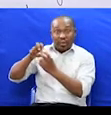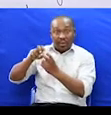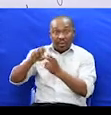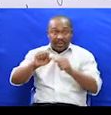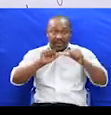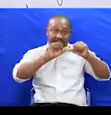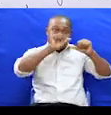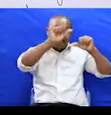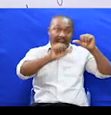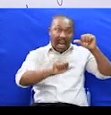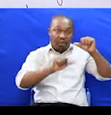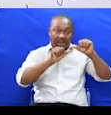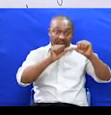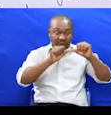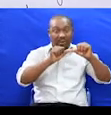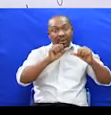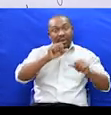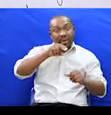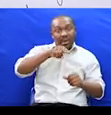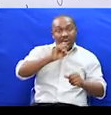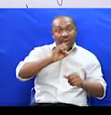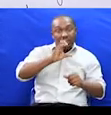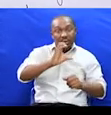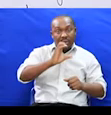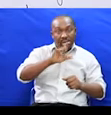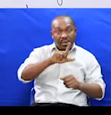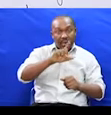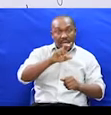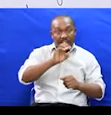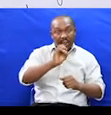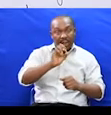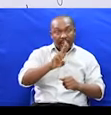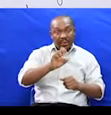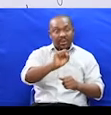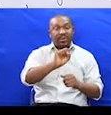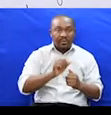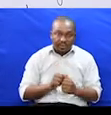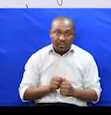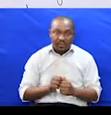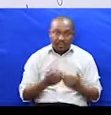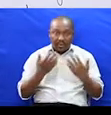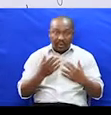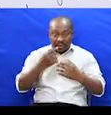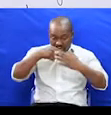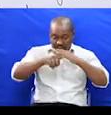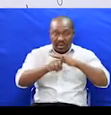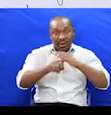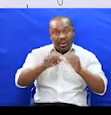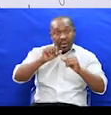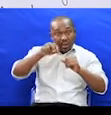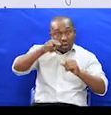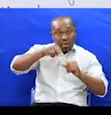Very nice. That means if, let us say, this is a nucleus, within this nucleus there's